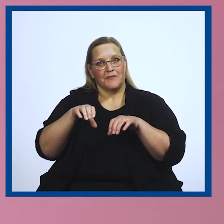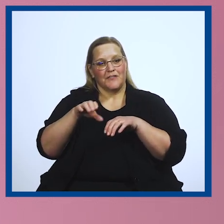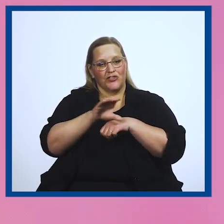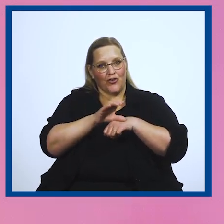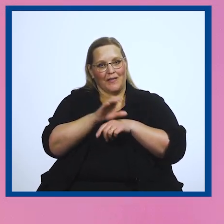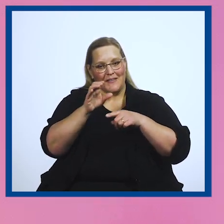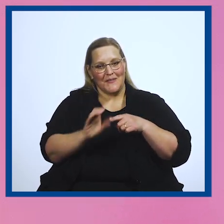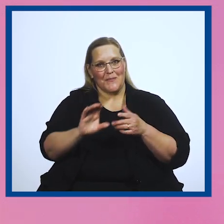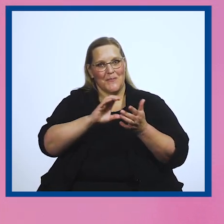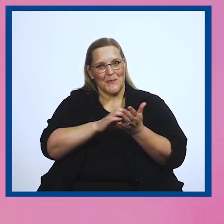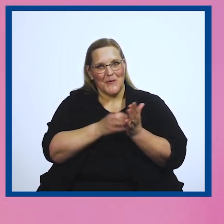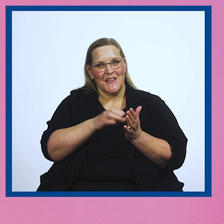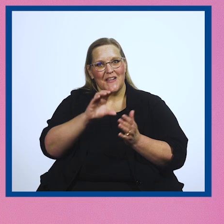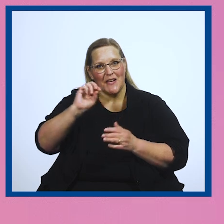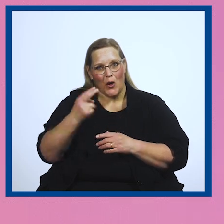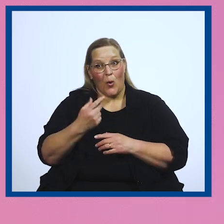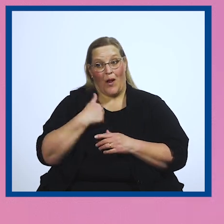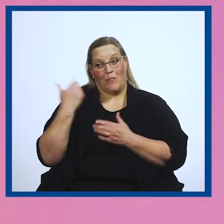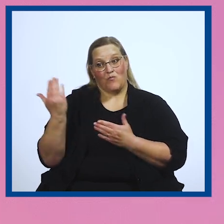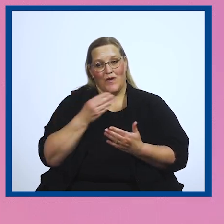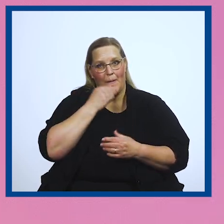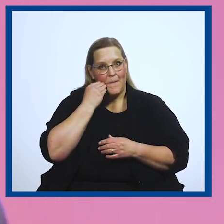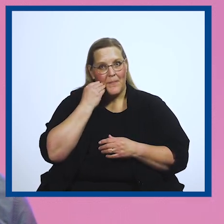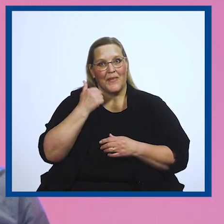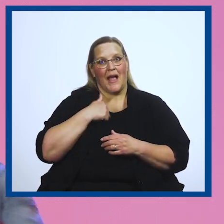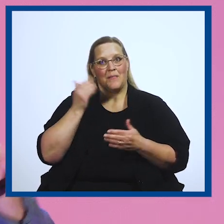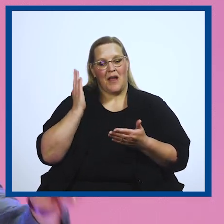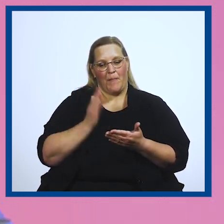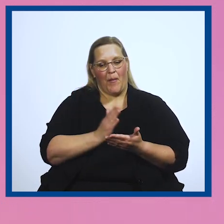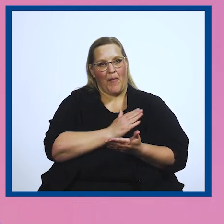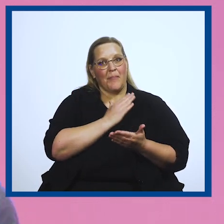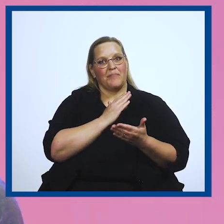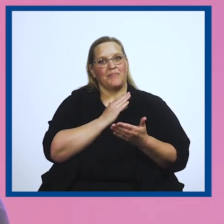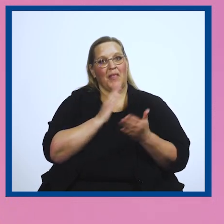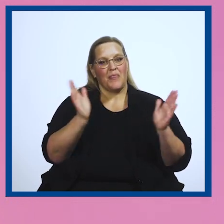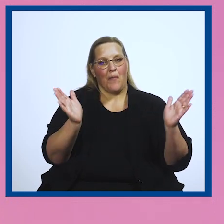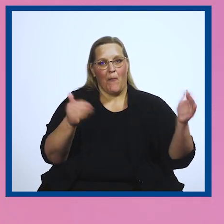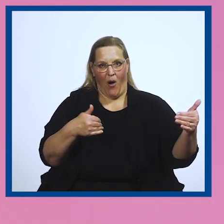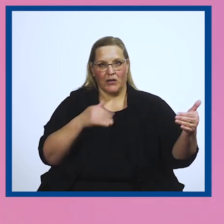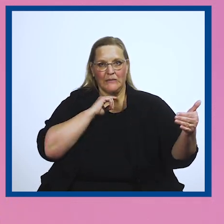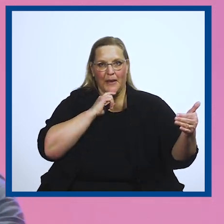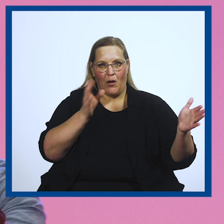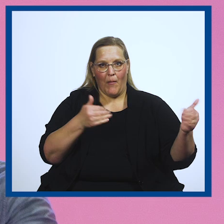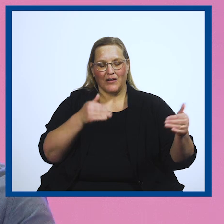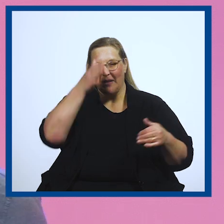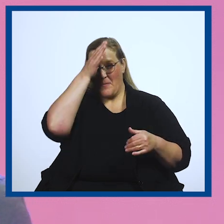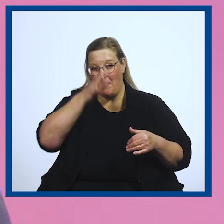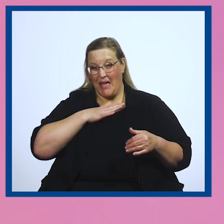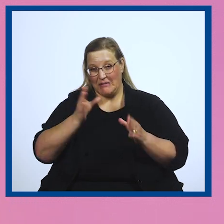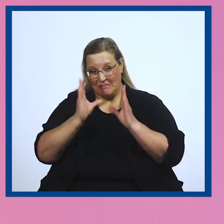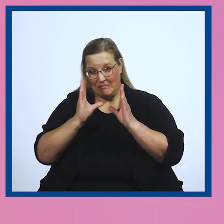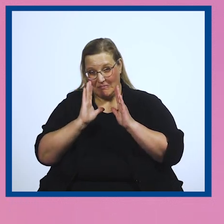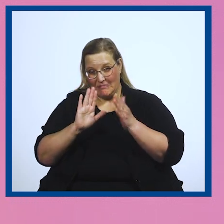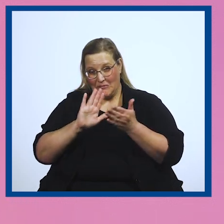gonna do is I'm gonna take this cookie dough home and I'm gonna light up that metal box in my kitchen. Men, I want you to listen to me. I'm gonna give you a little cooking